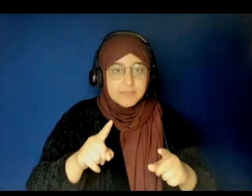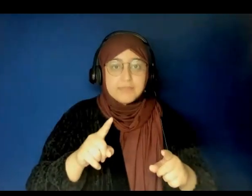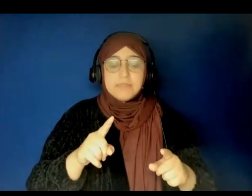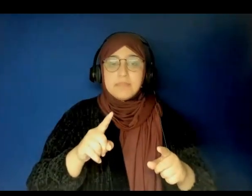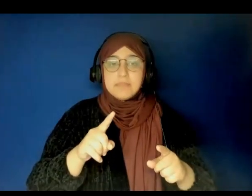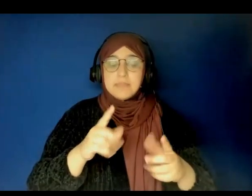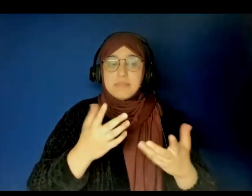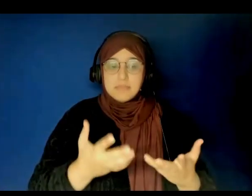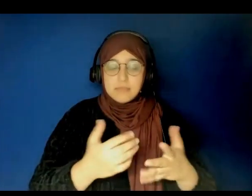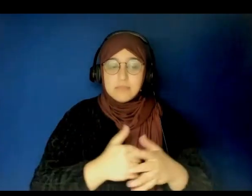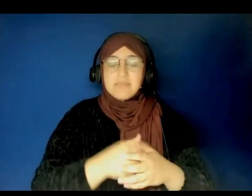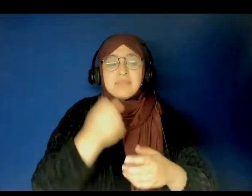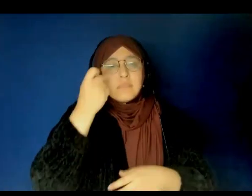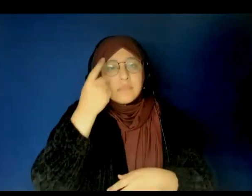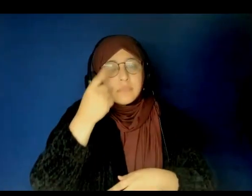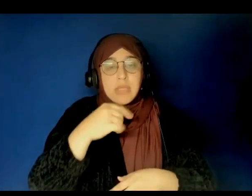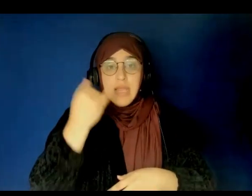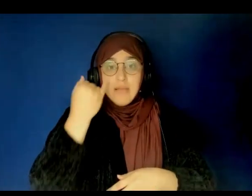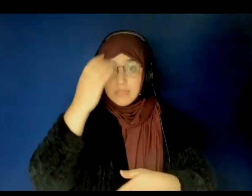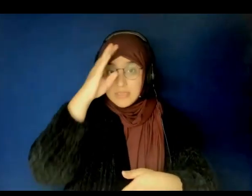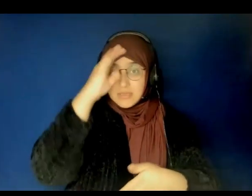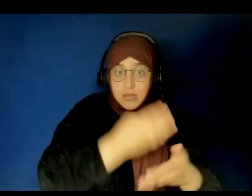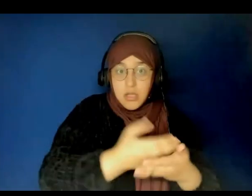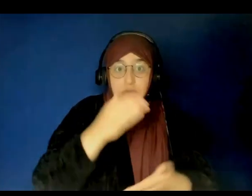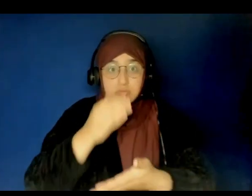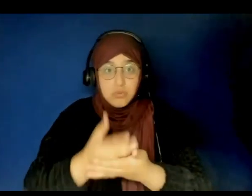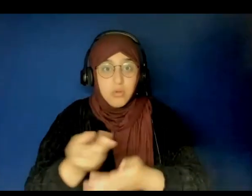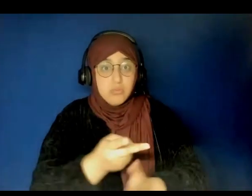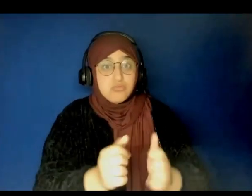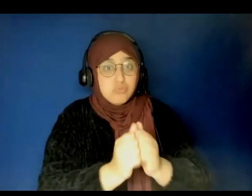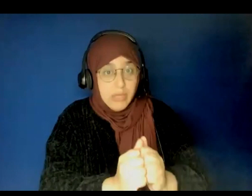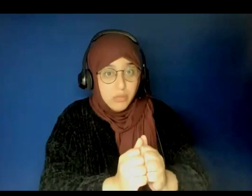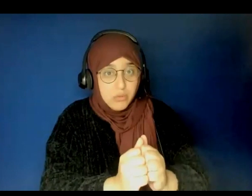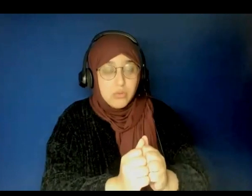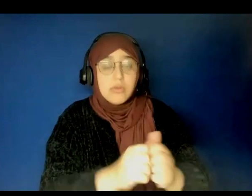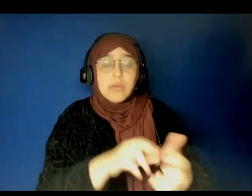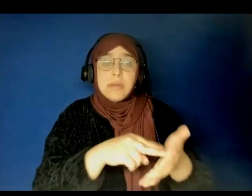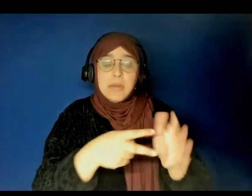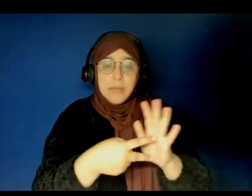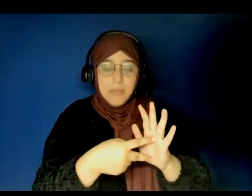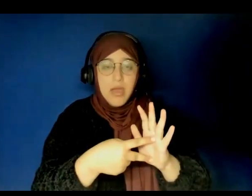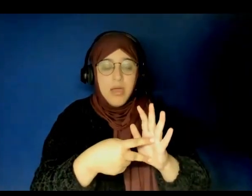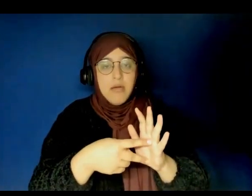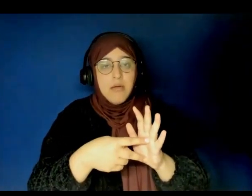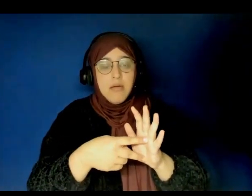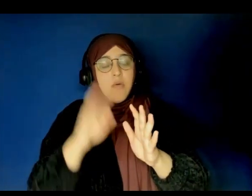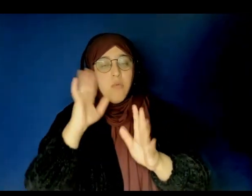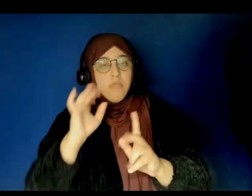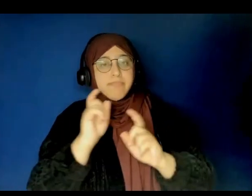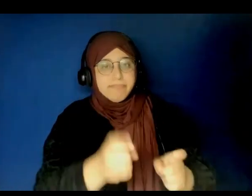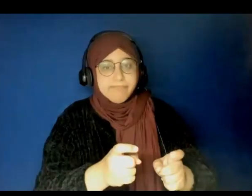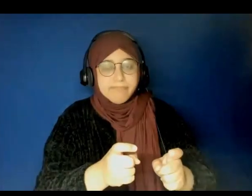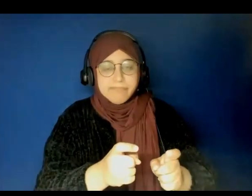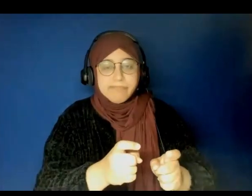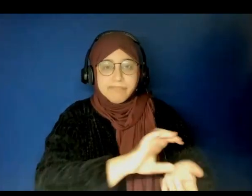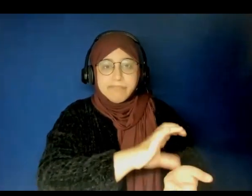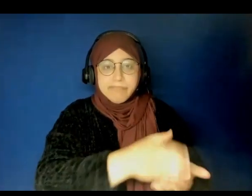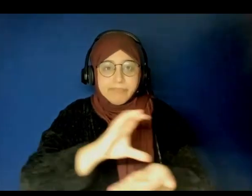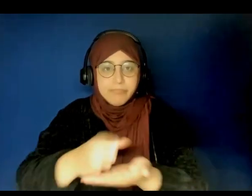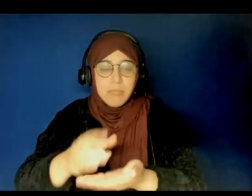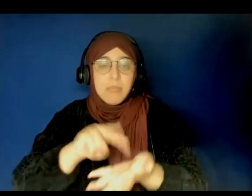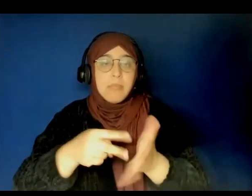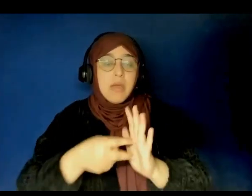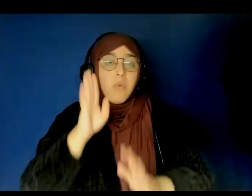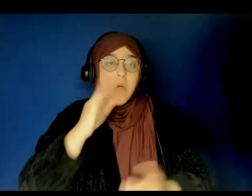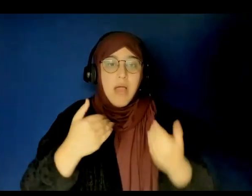sons and daughters are together, then they will inherit in proportion, meaning that there will be a ratio